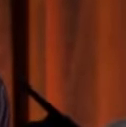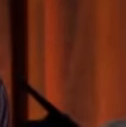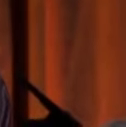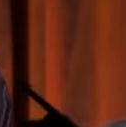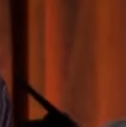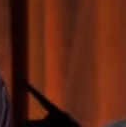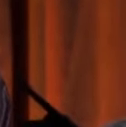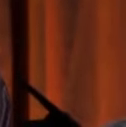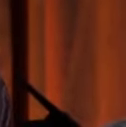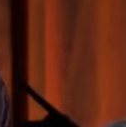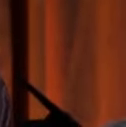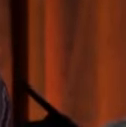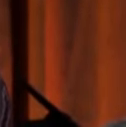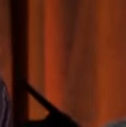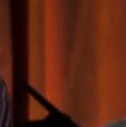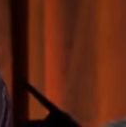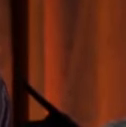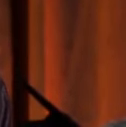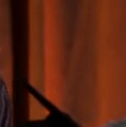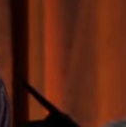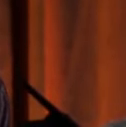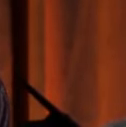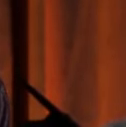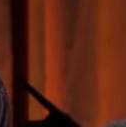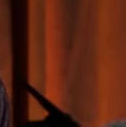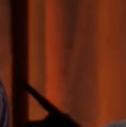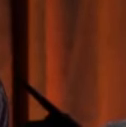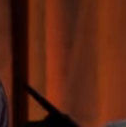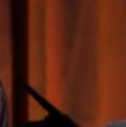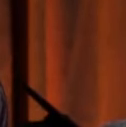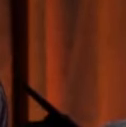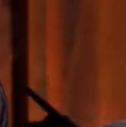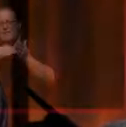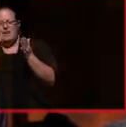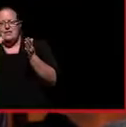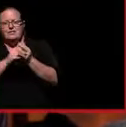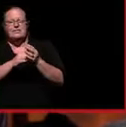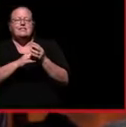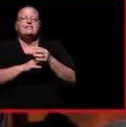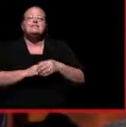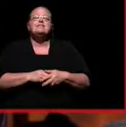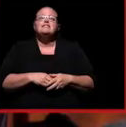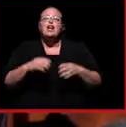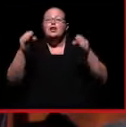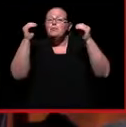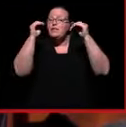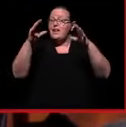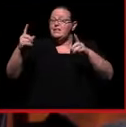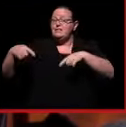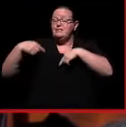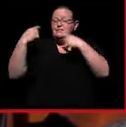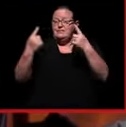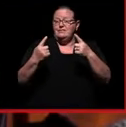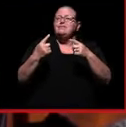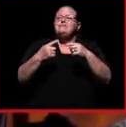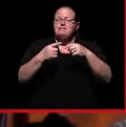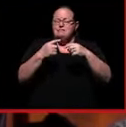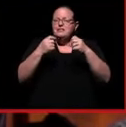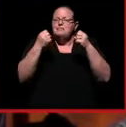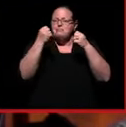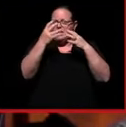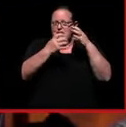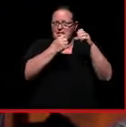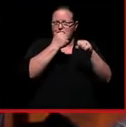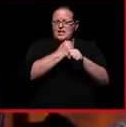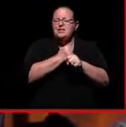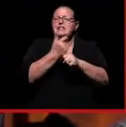Department as an adjunct instructor and has taught thousands of STC students ever since, except for a period in the late 1990s